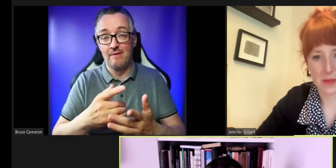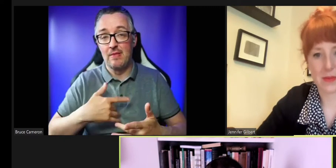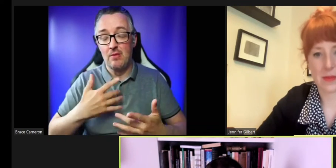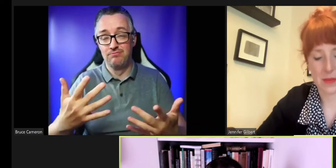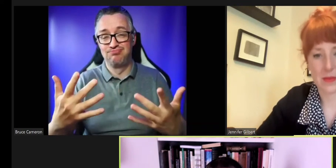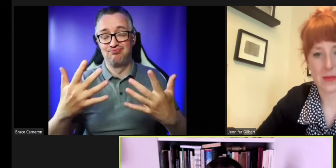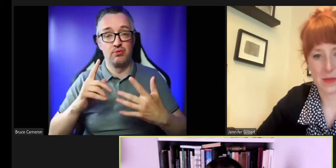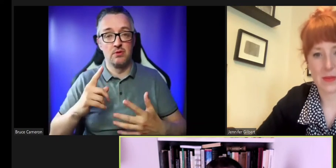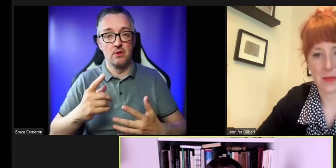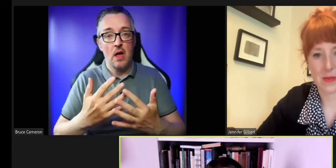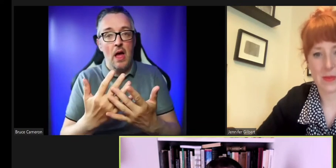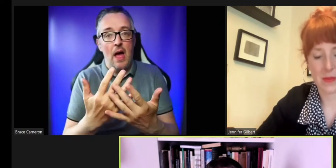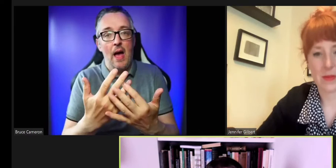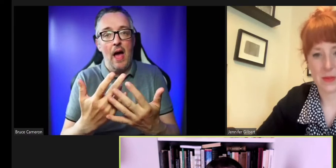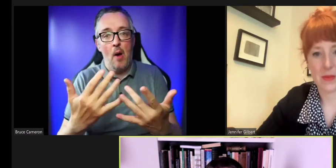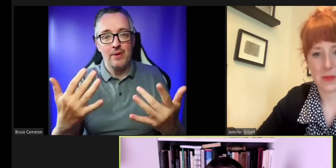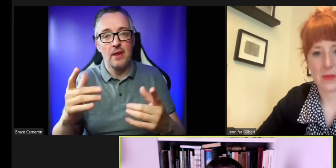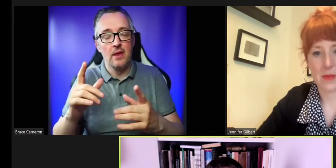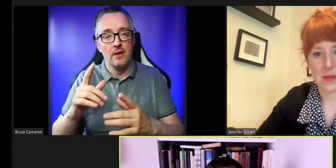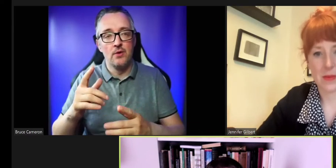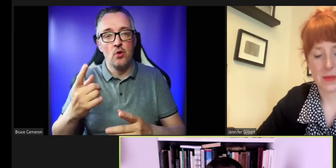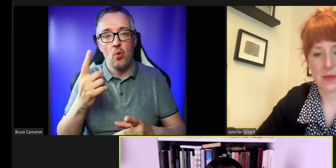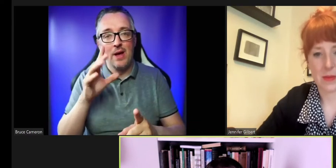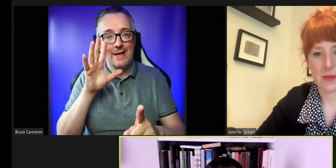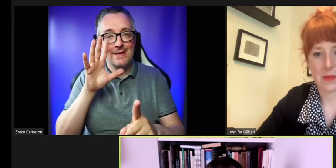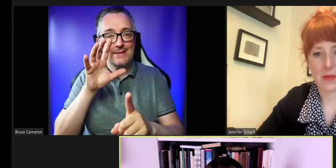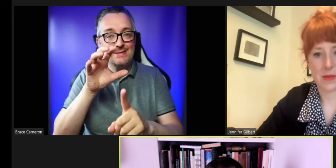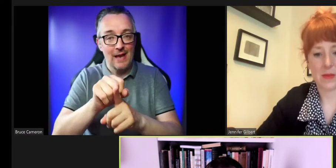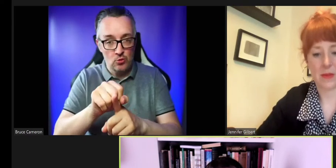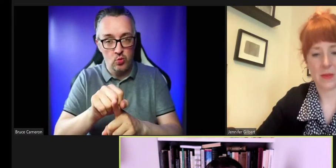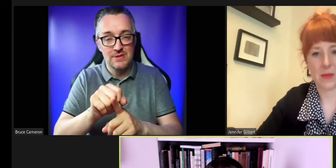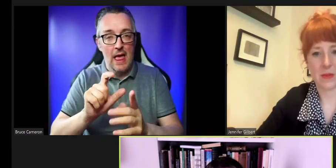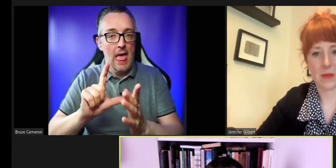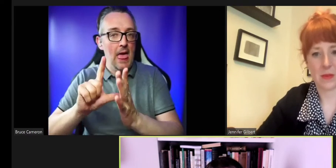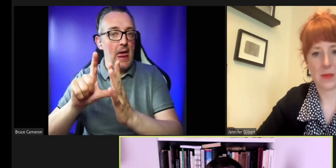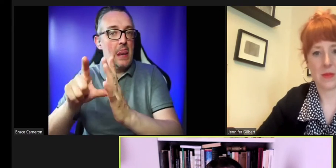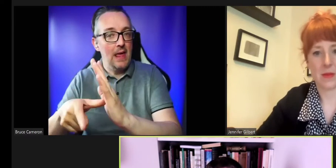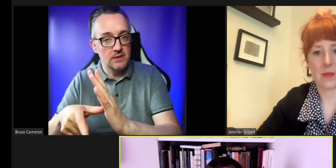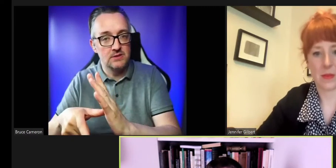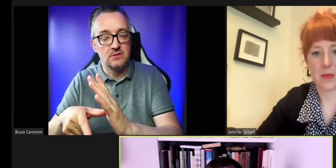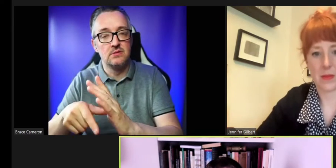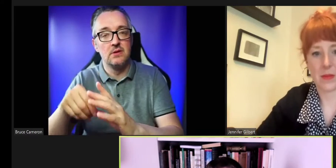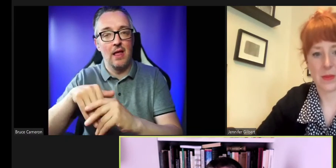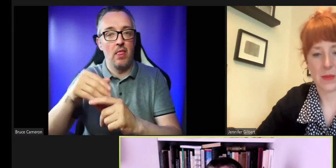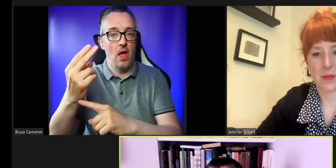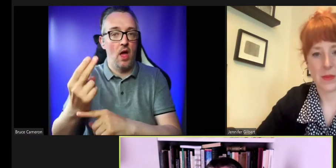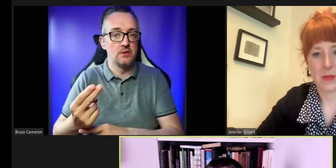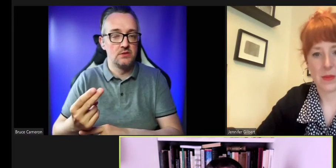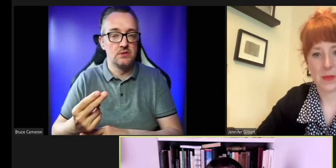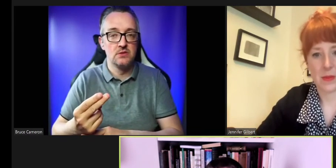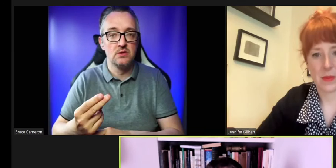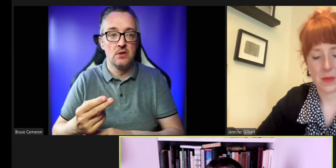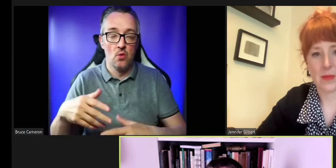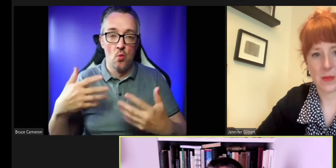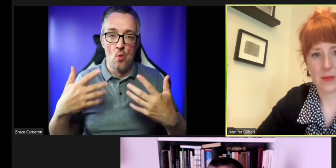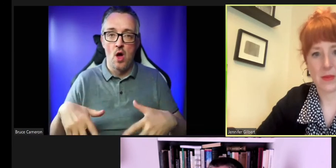of late diagnosed neurodivergent people in the arts is